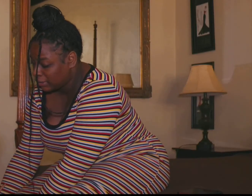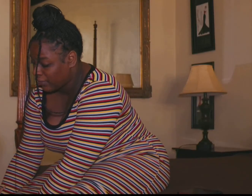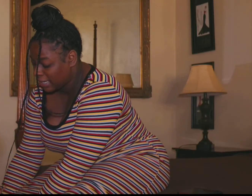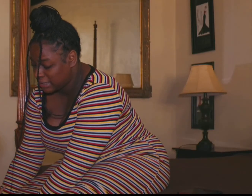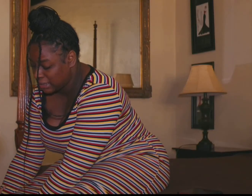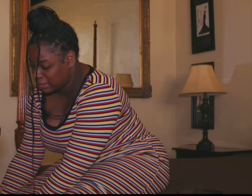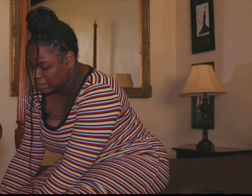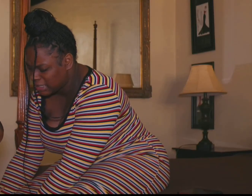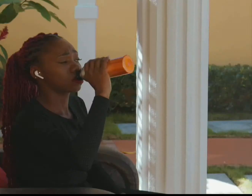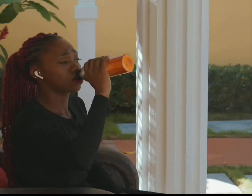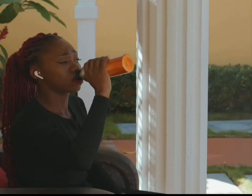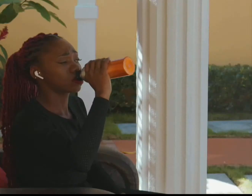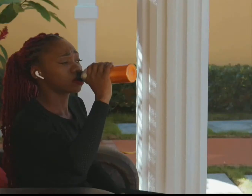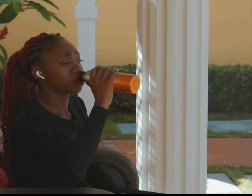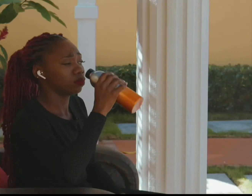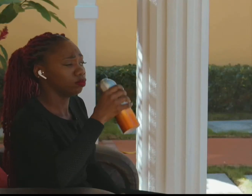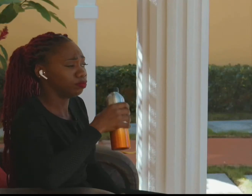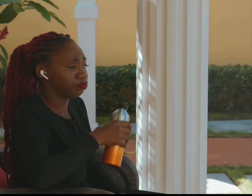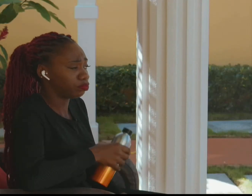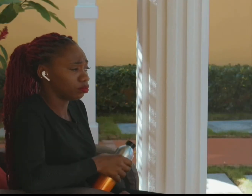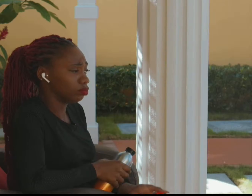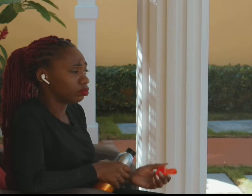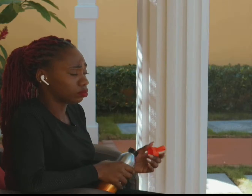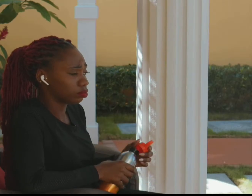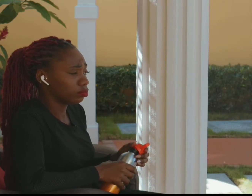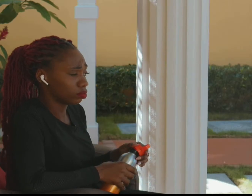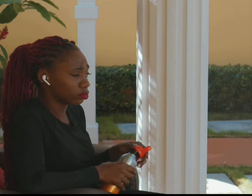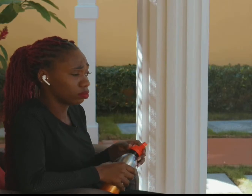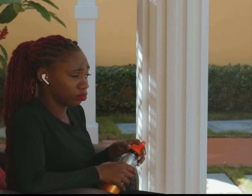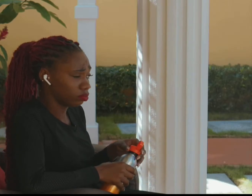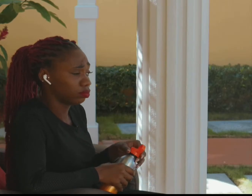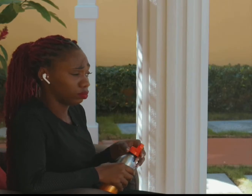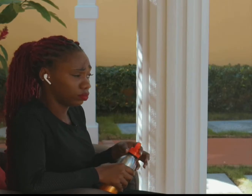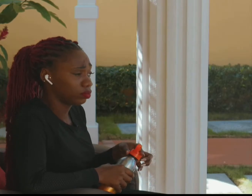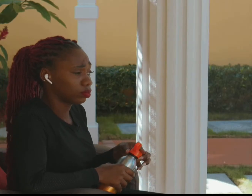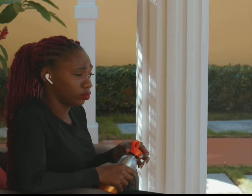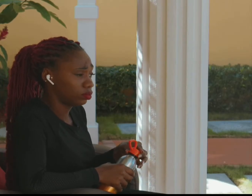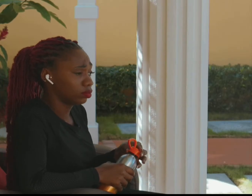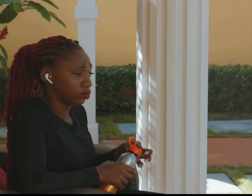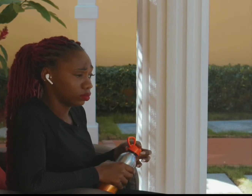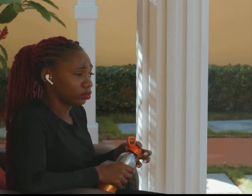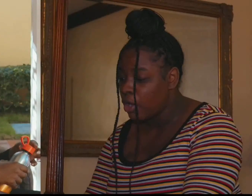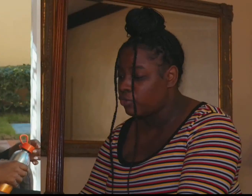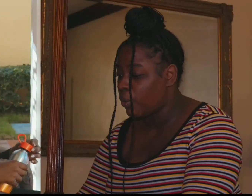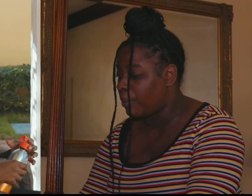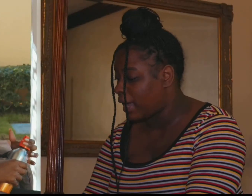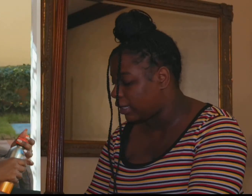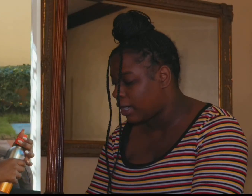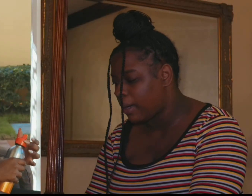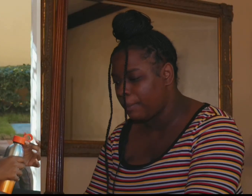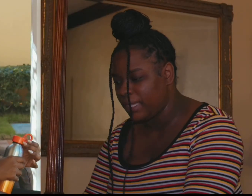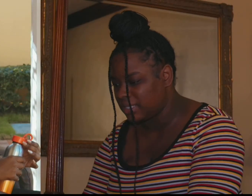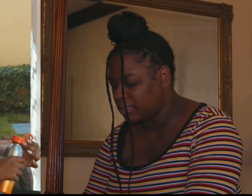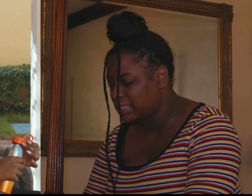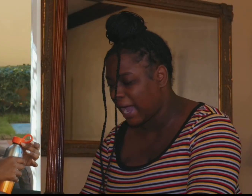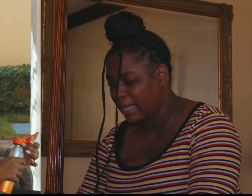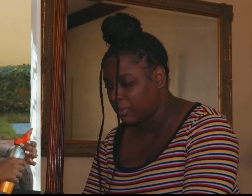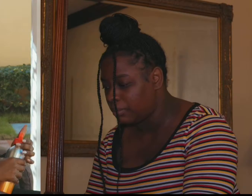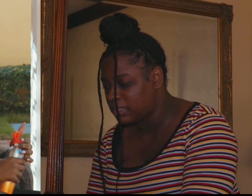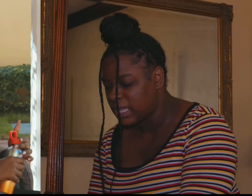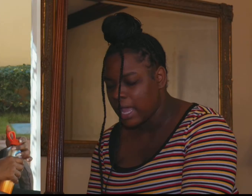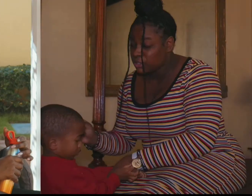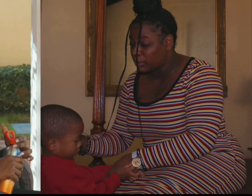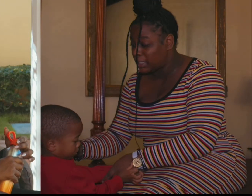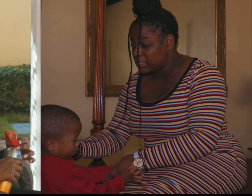the childhood vaccinations can protect these little ones from preventable diseases like polio, rubella, measles,